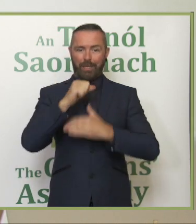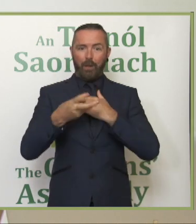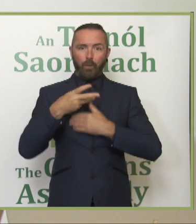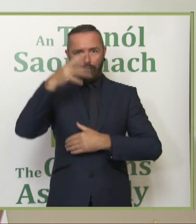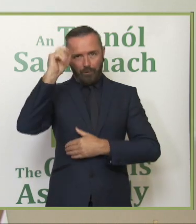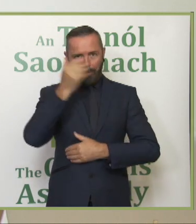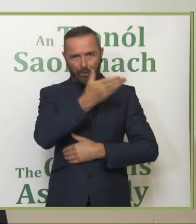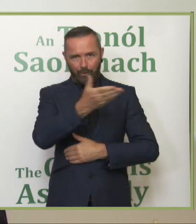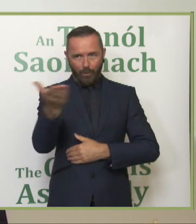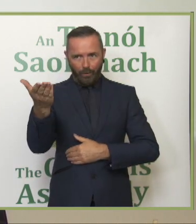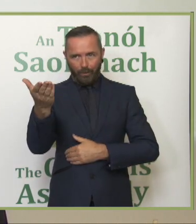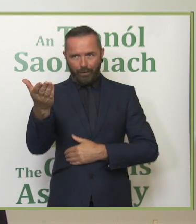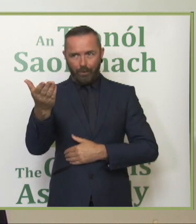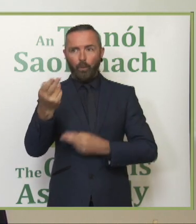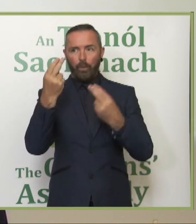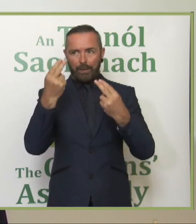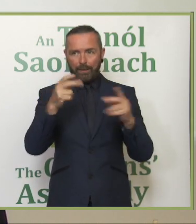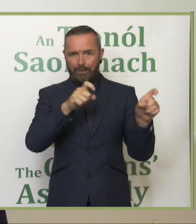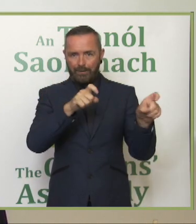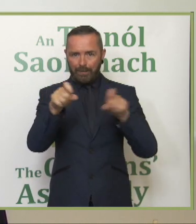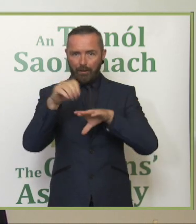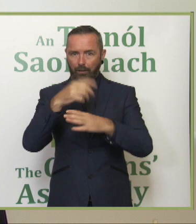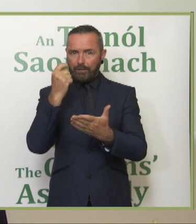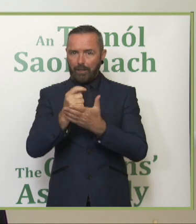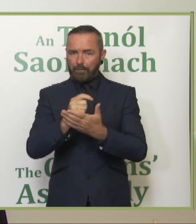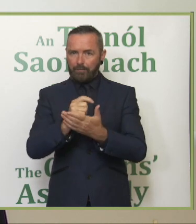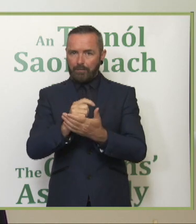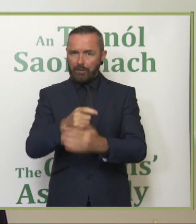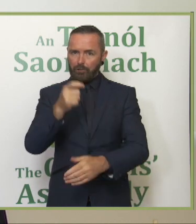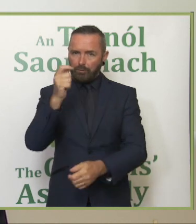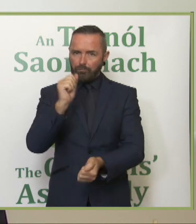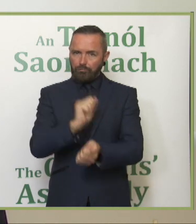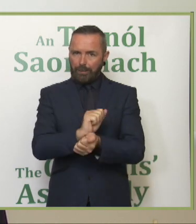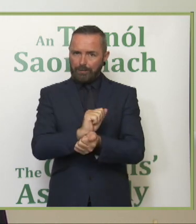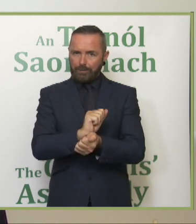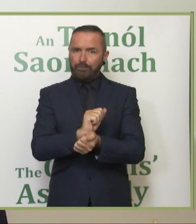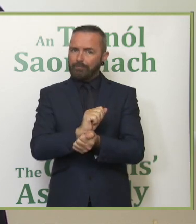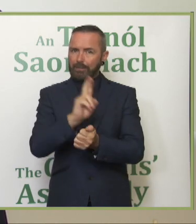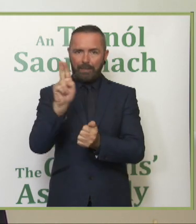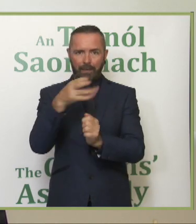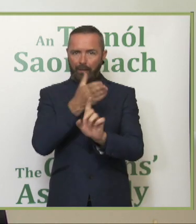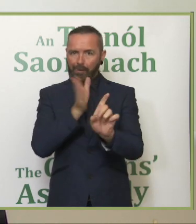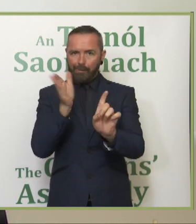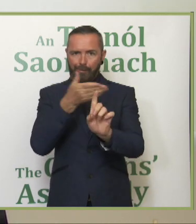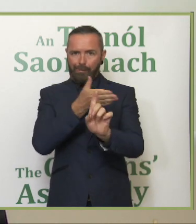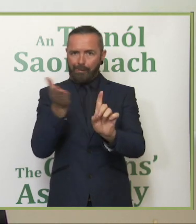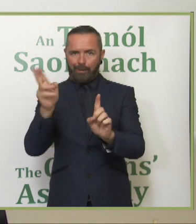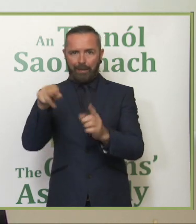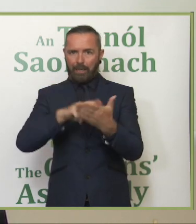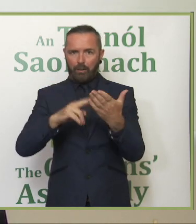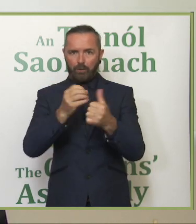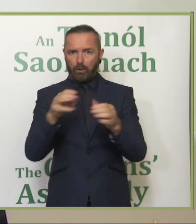remind everybody just we have to stick strictly to the time that people have been allocated, and we can't eat into anybody else's time.